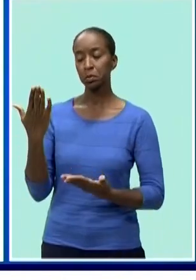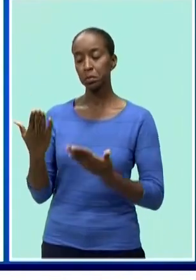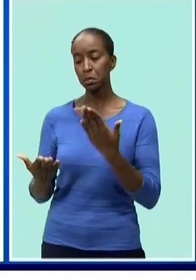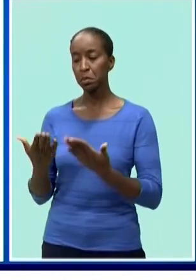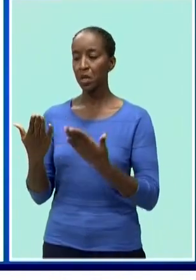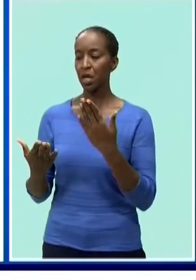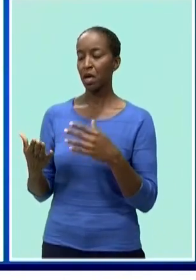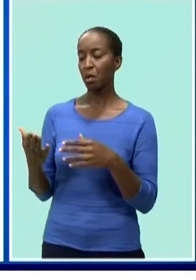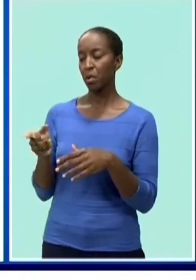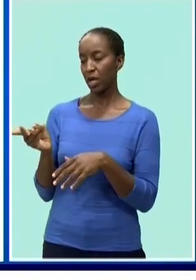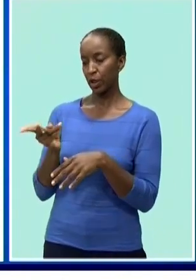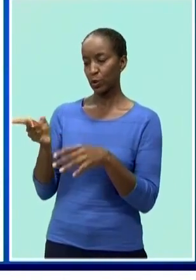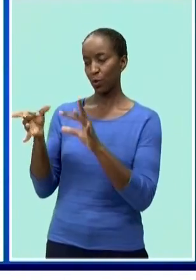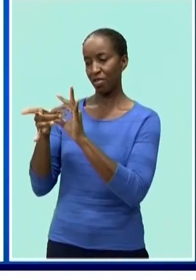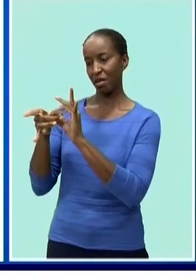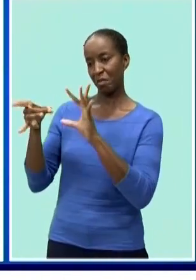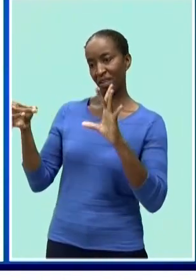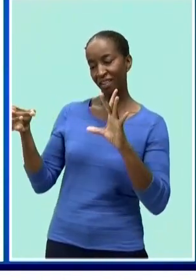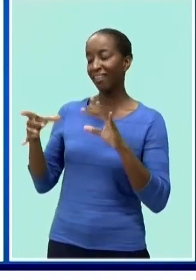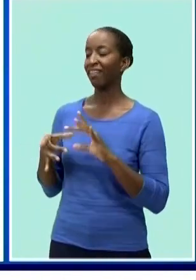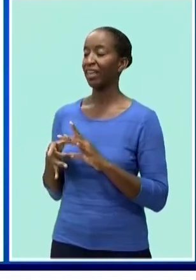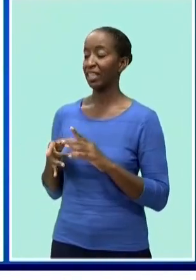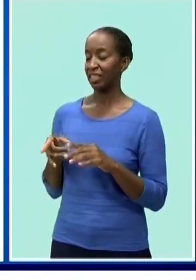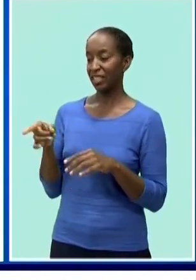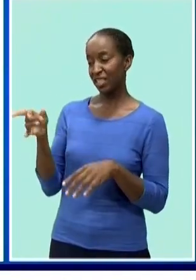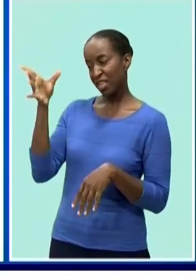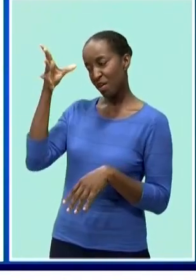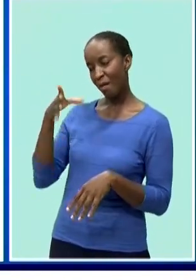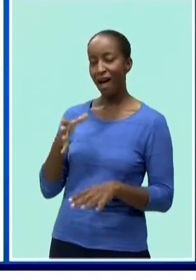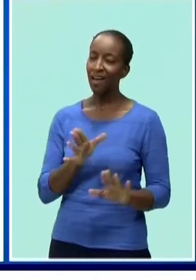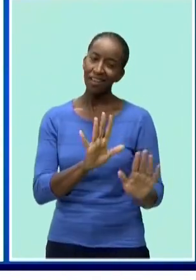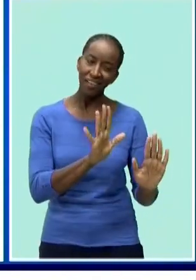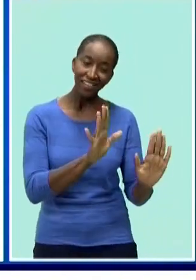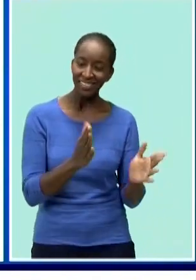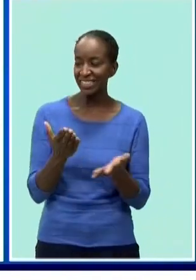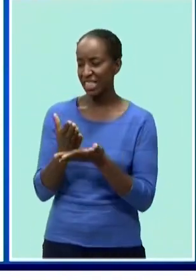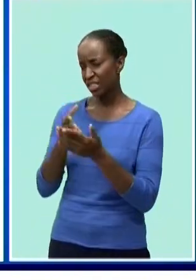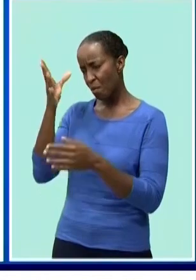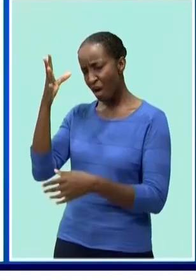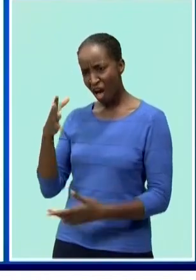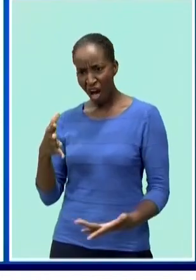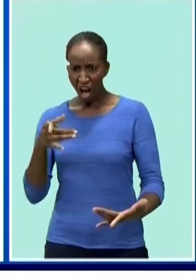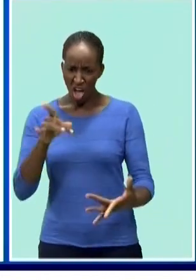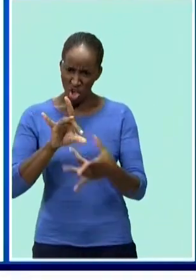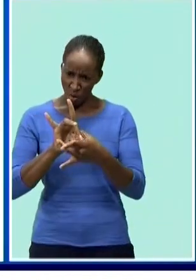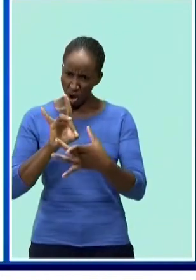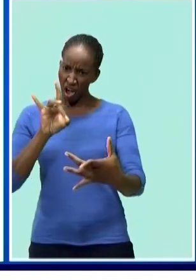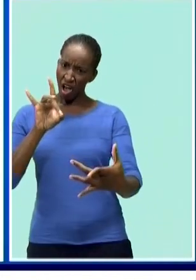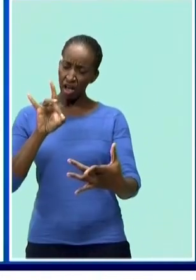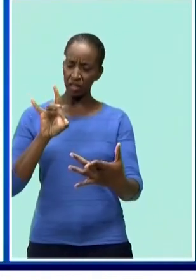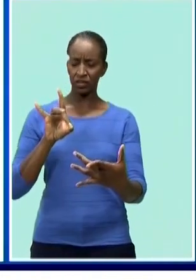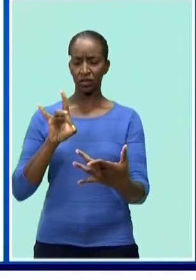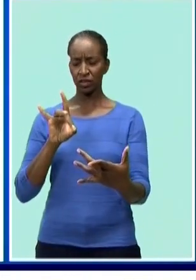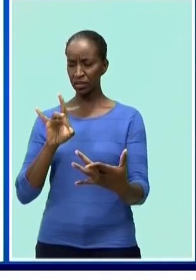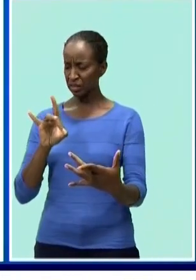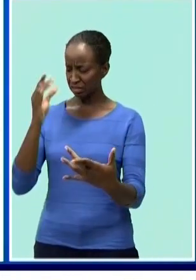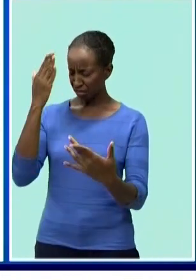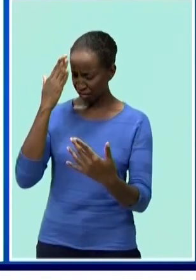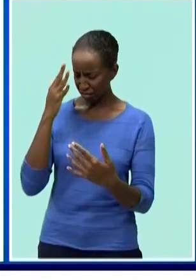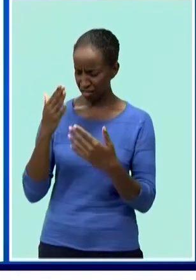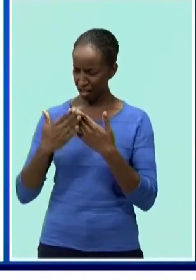as people say, can't take a gun. Don't say. Yeah, but they can't take a gun, and they can't see their lives without a particular